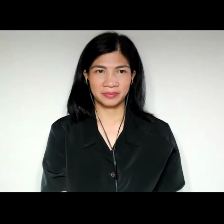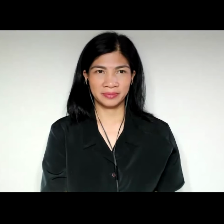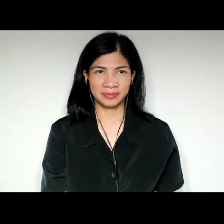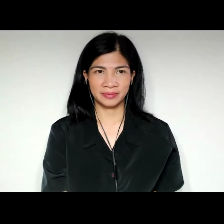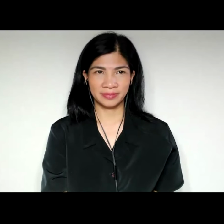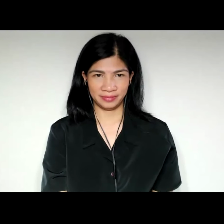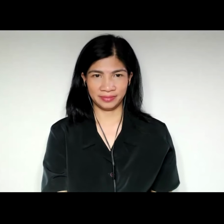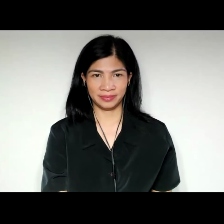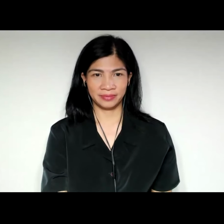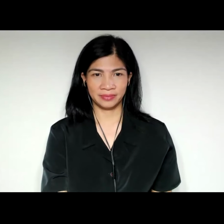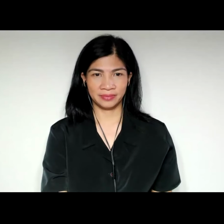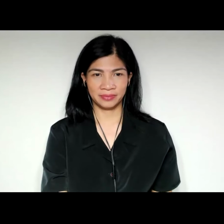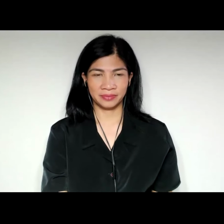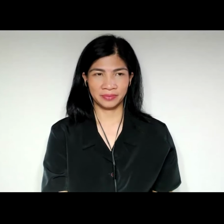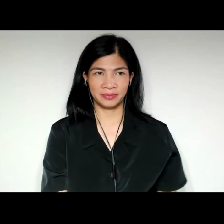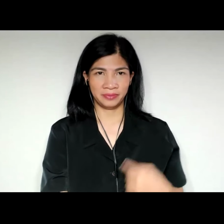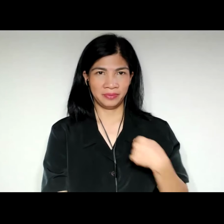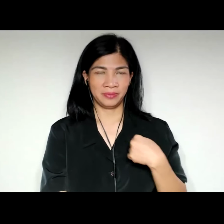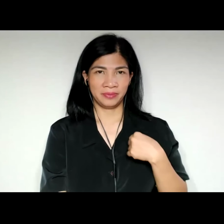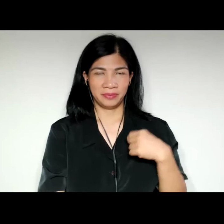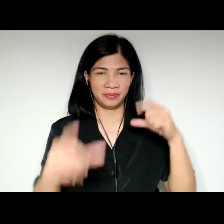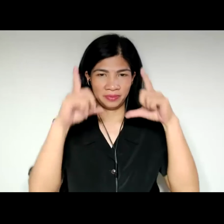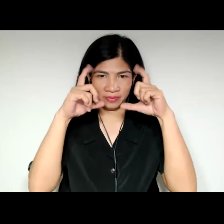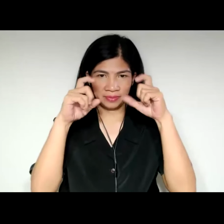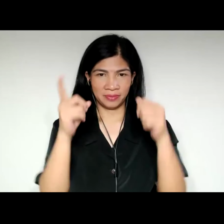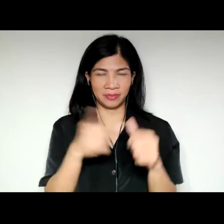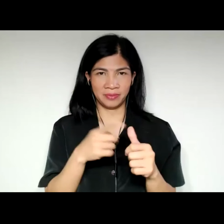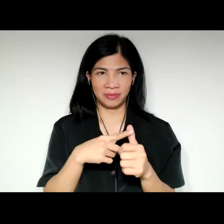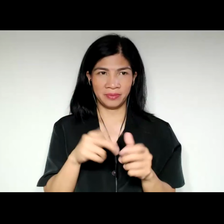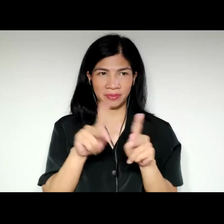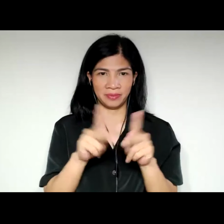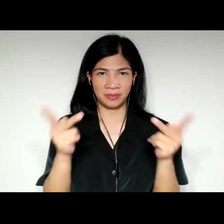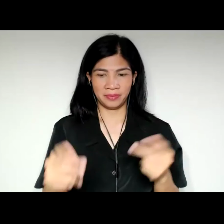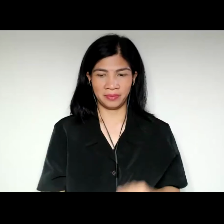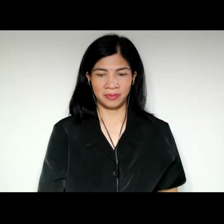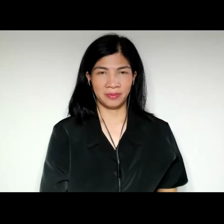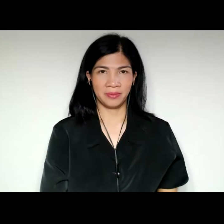All right, I will be taking the photo of the first page.